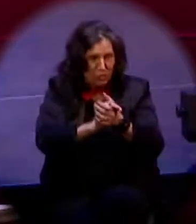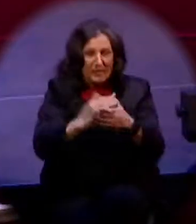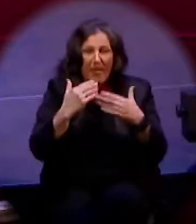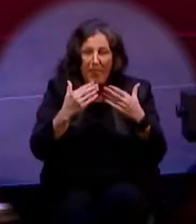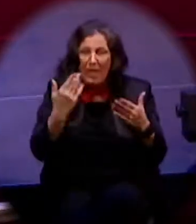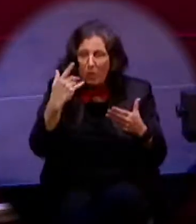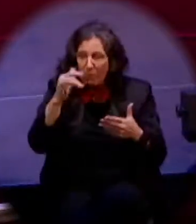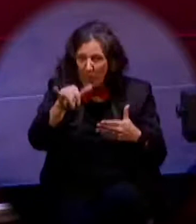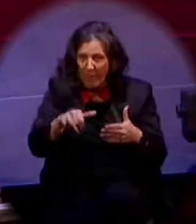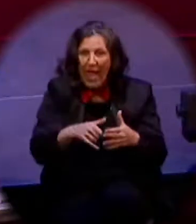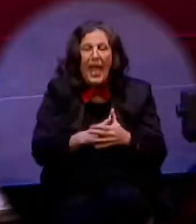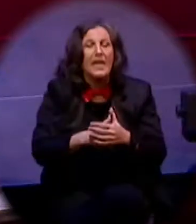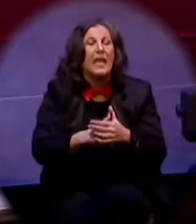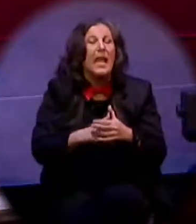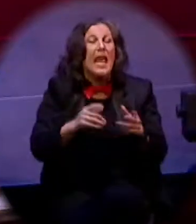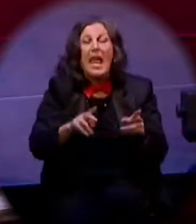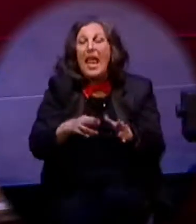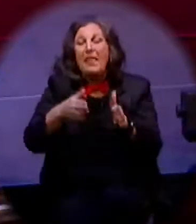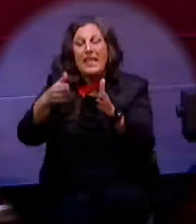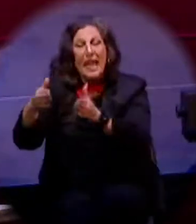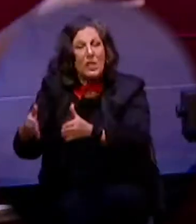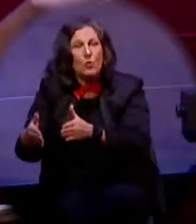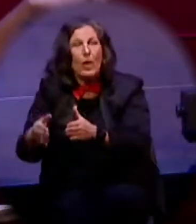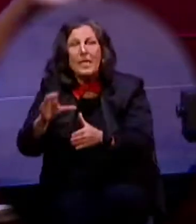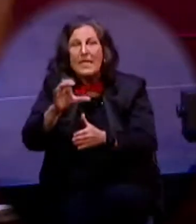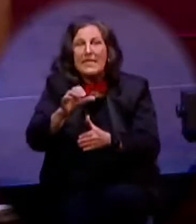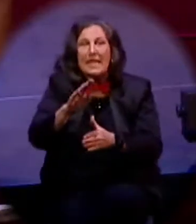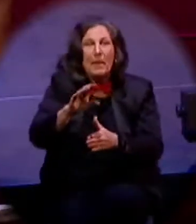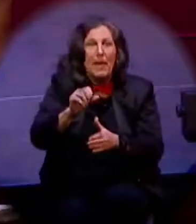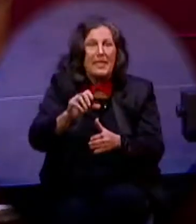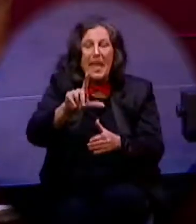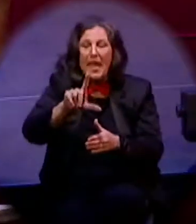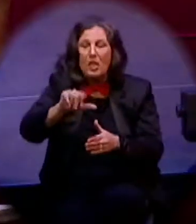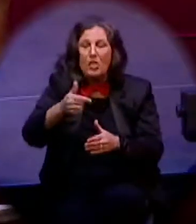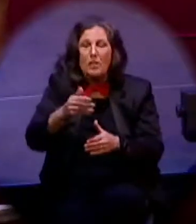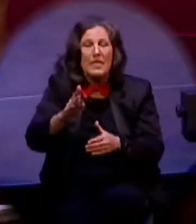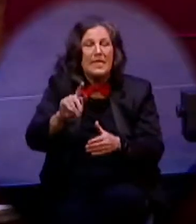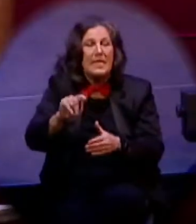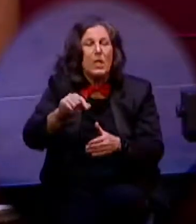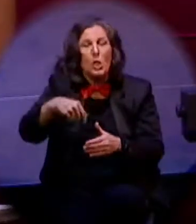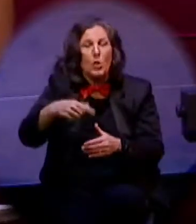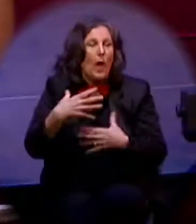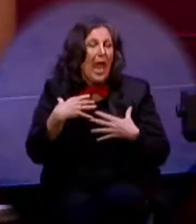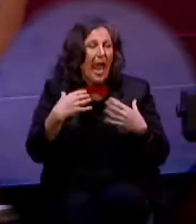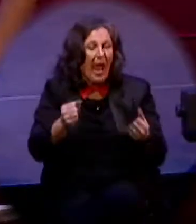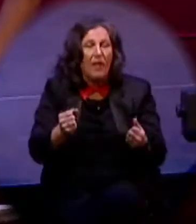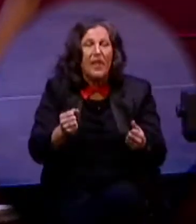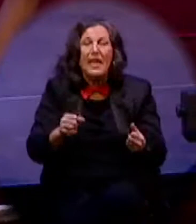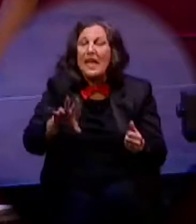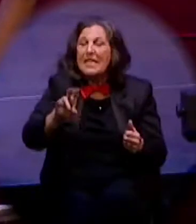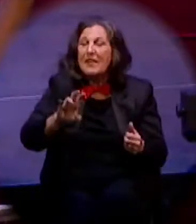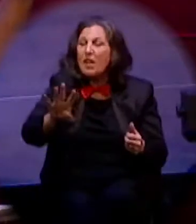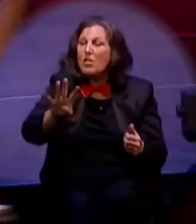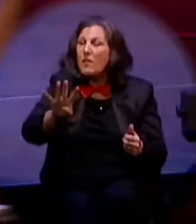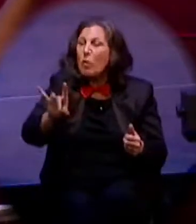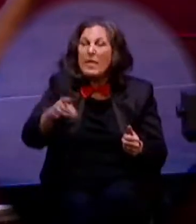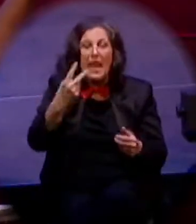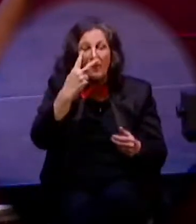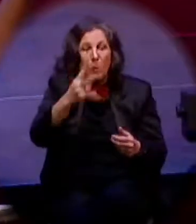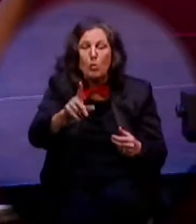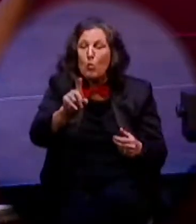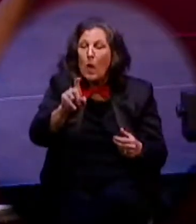you for that. And then the next one is CMSNU, LGBTQ Health. And that video got 748 views